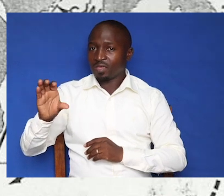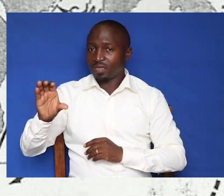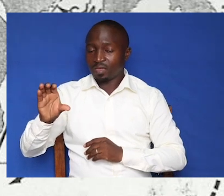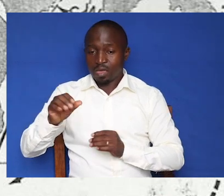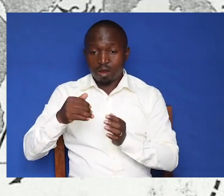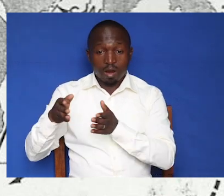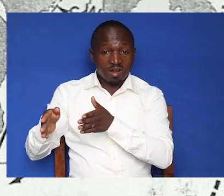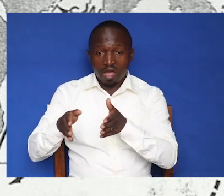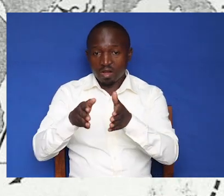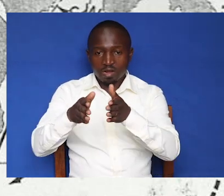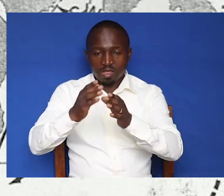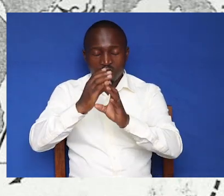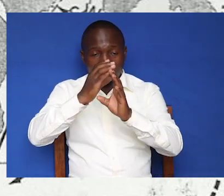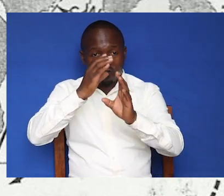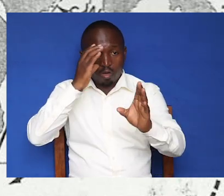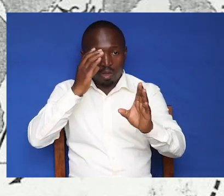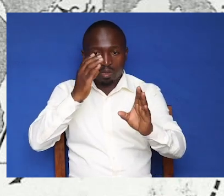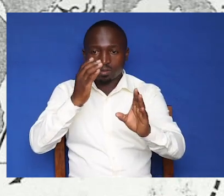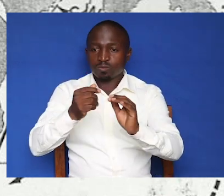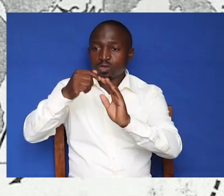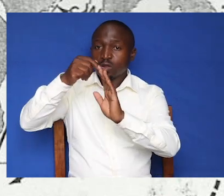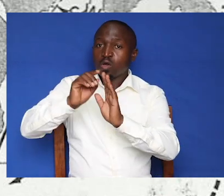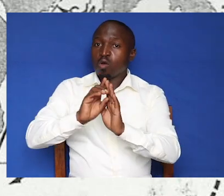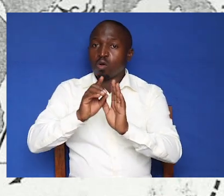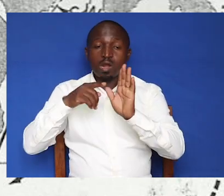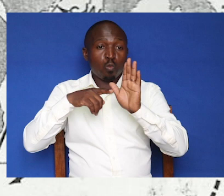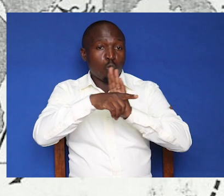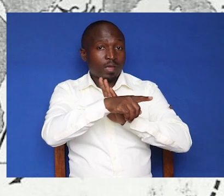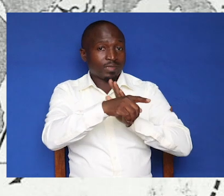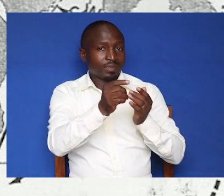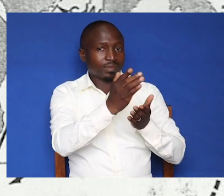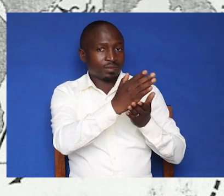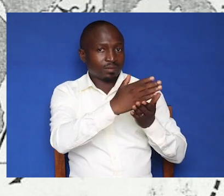focus on the western side of North America.